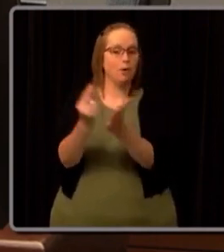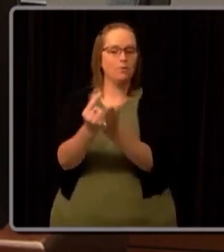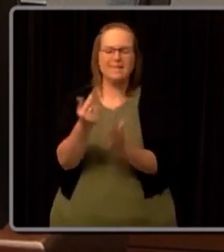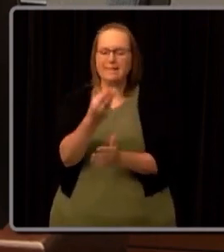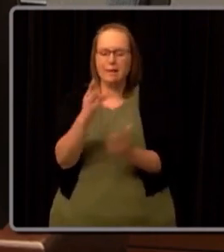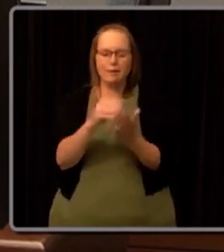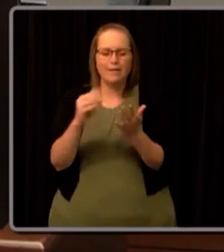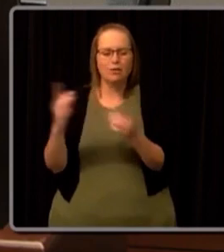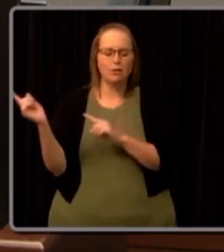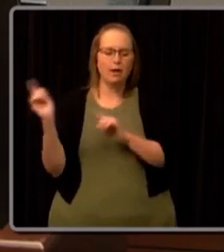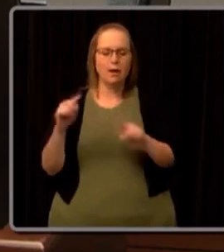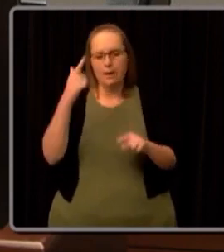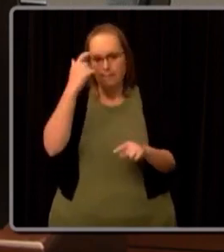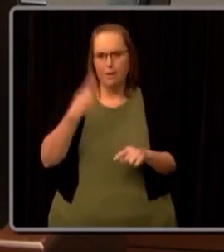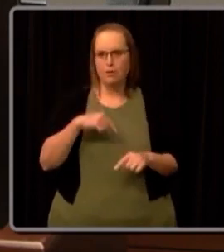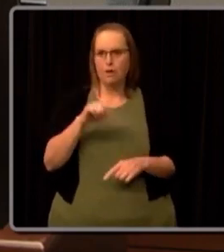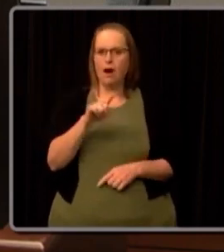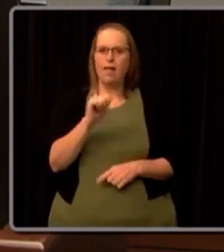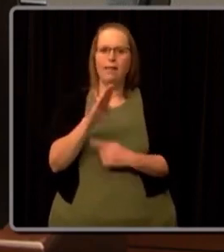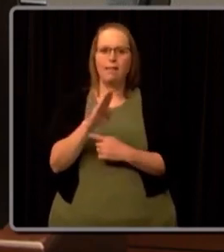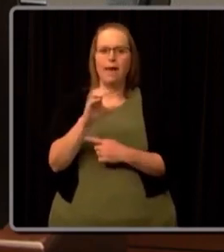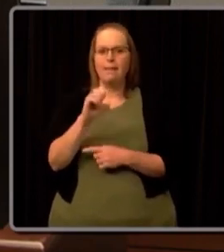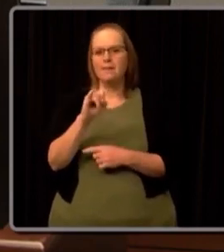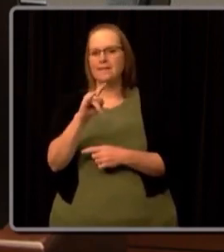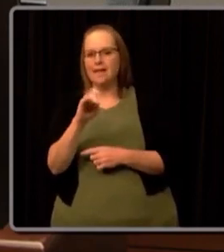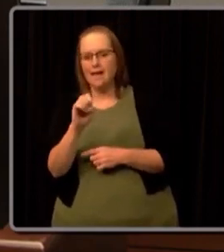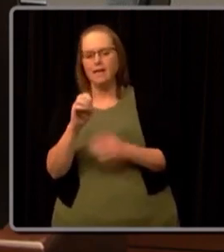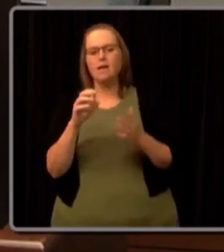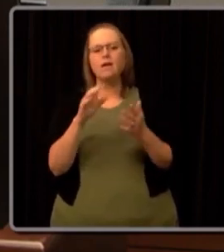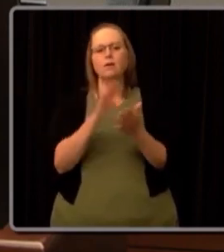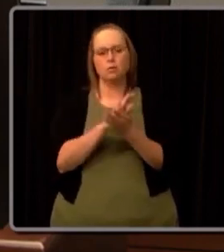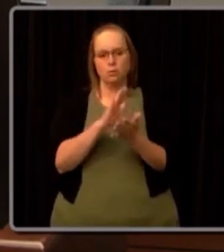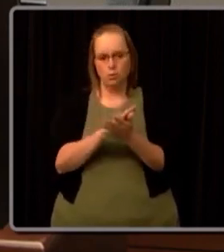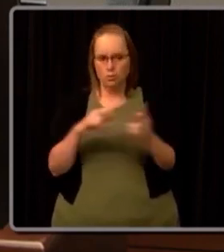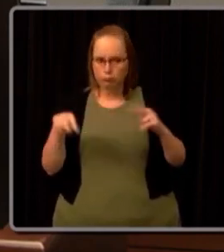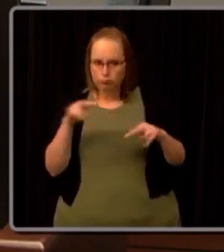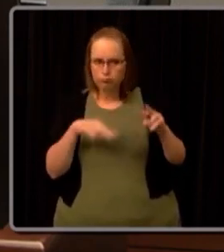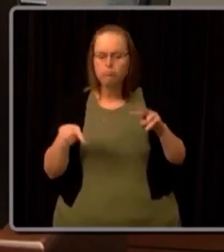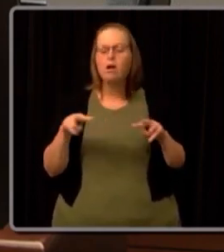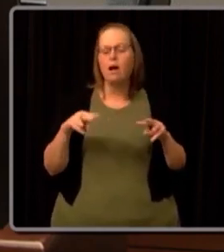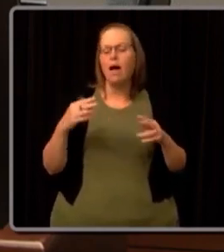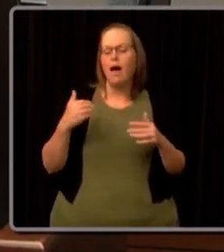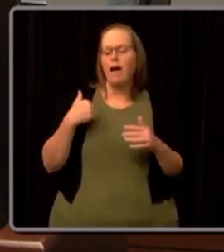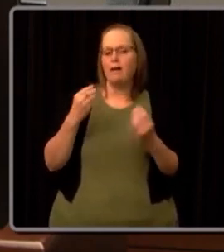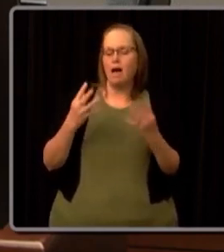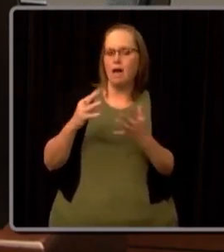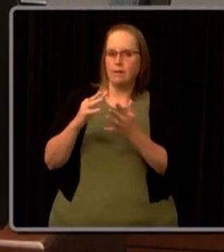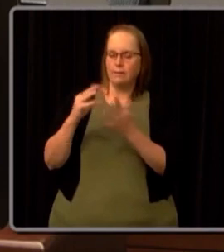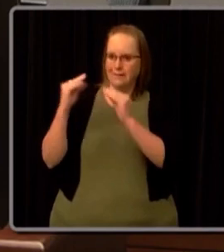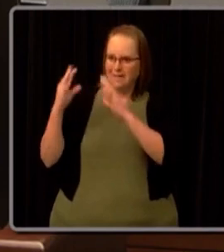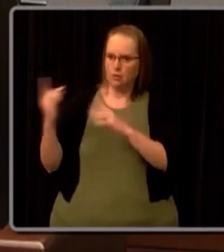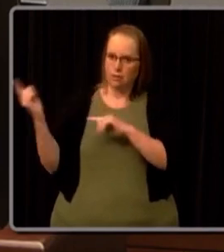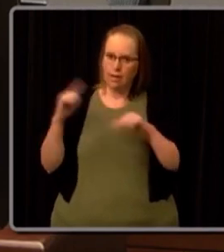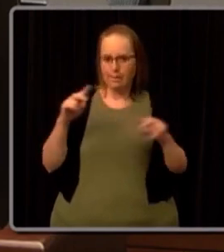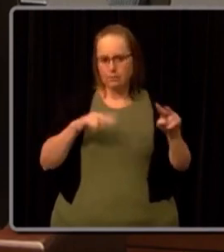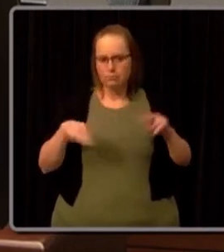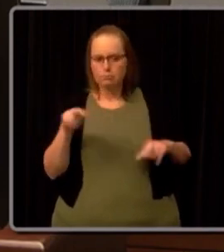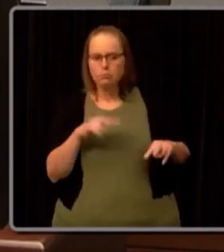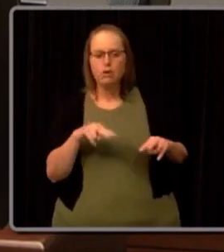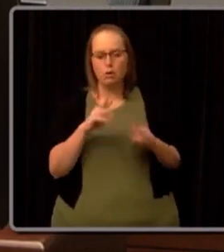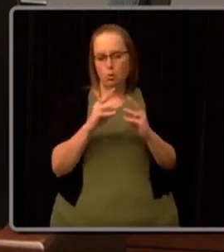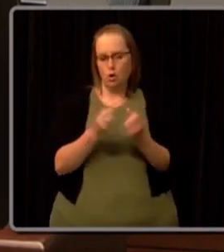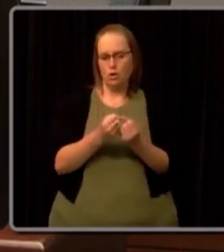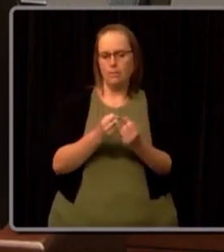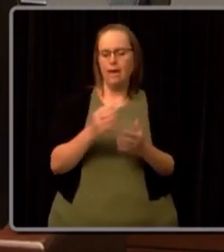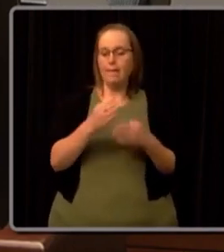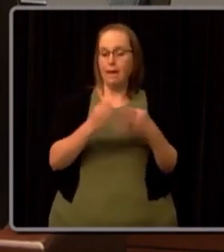in, since we are a lab site school, and observe my teaching and the students interacting in a workshop model. And at the end of